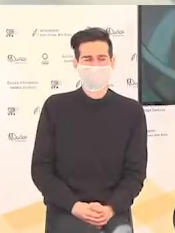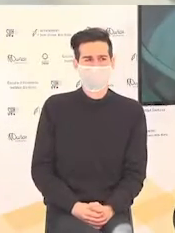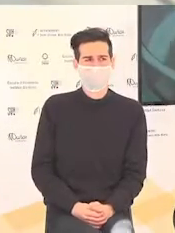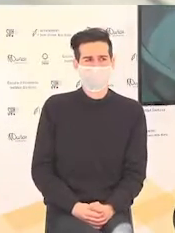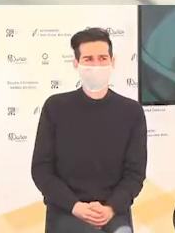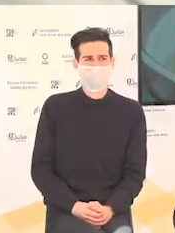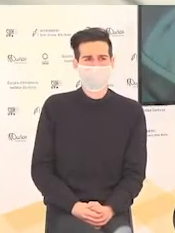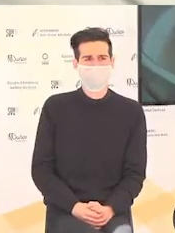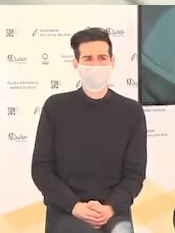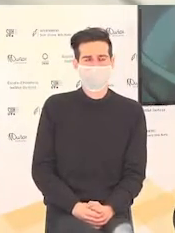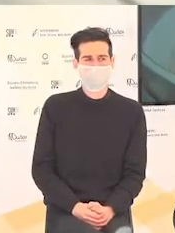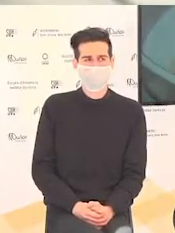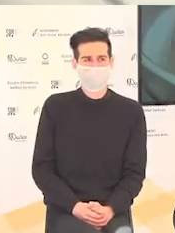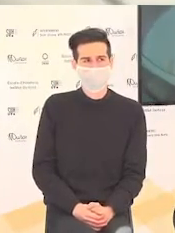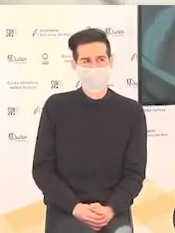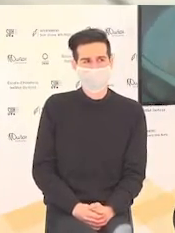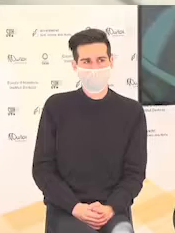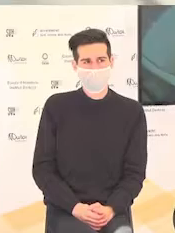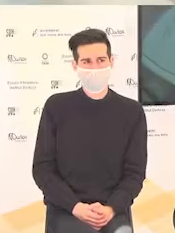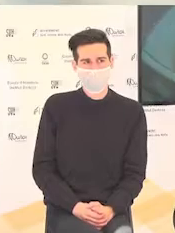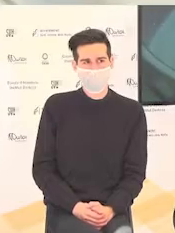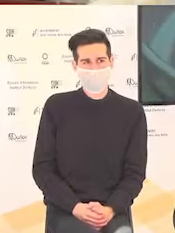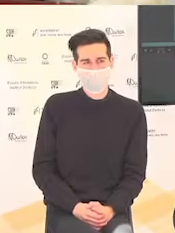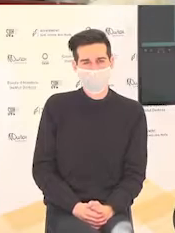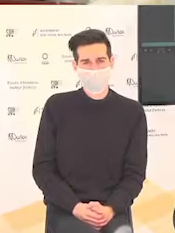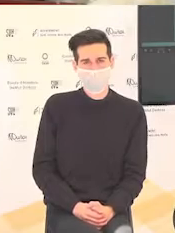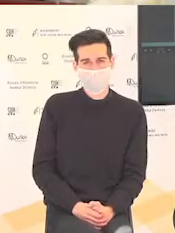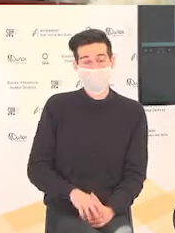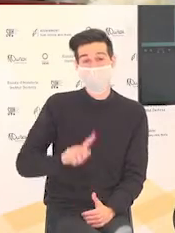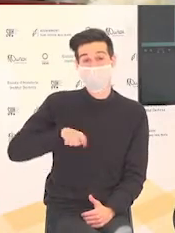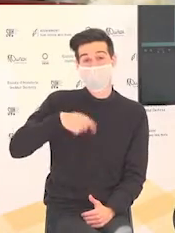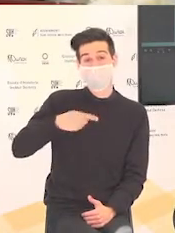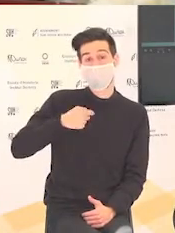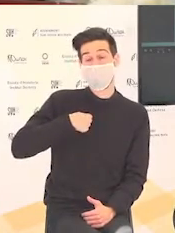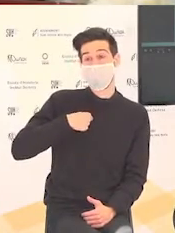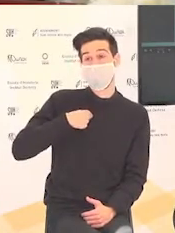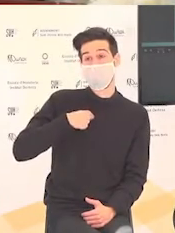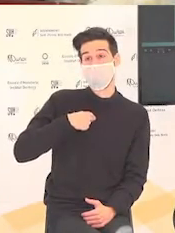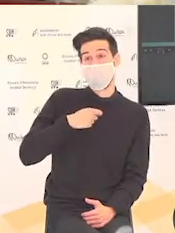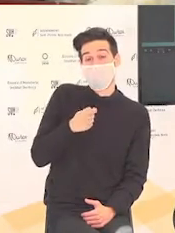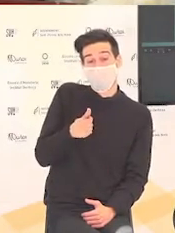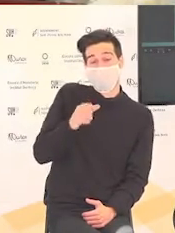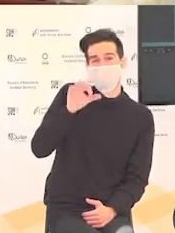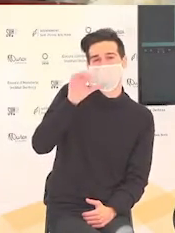I've got some passion fruit seeds here. Luego tengo algunas semillas de fruta de la pasión.